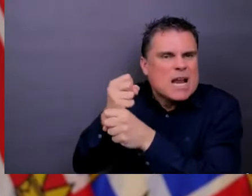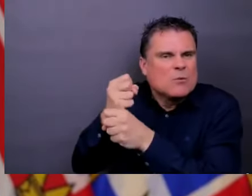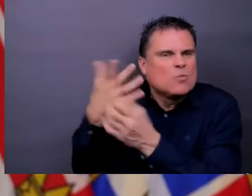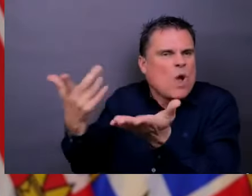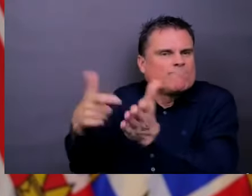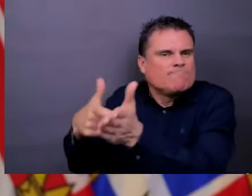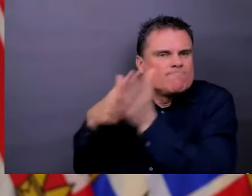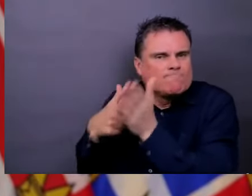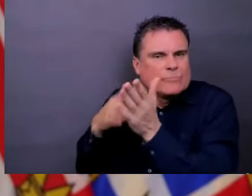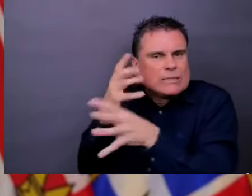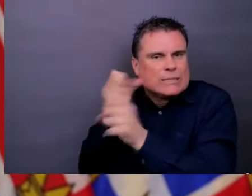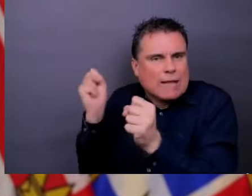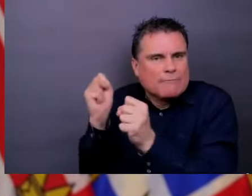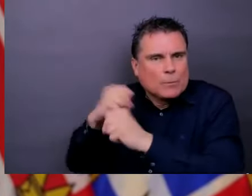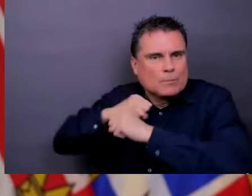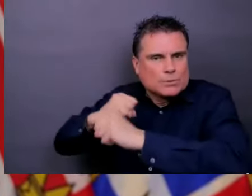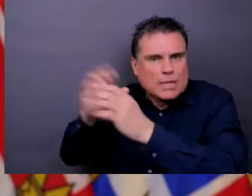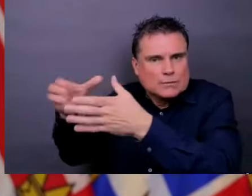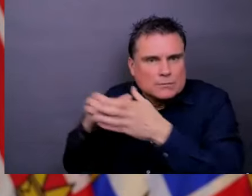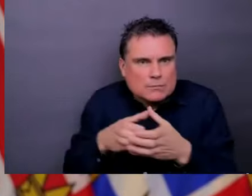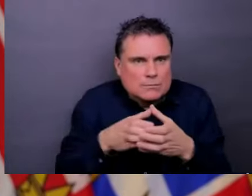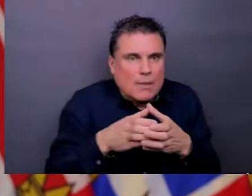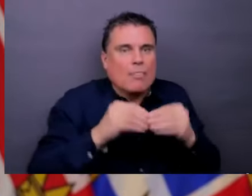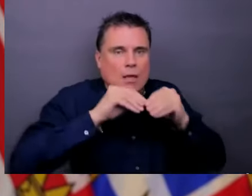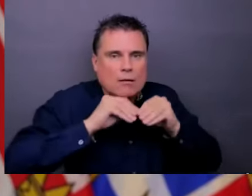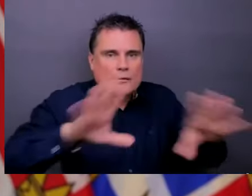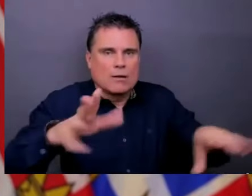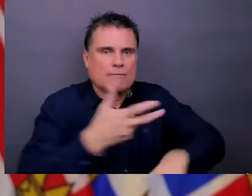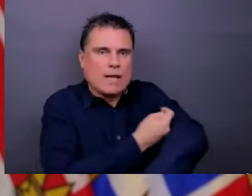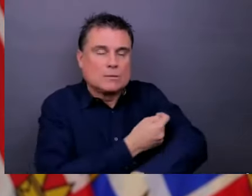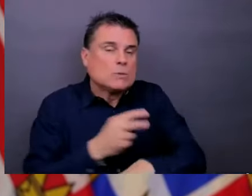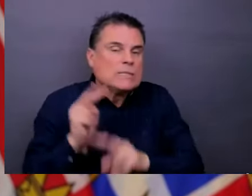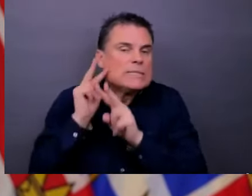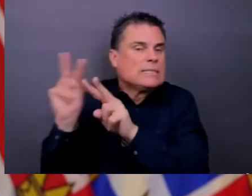Canada. Next question is from Marcella Bernardo, News 1130.